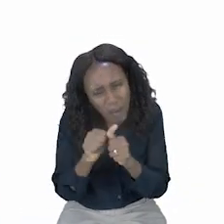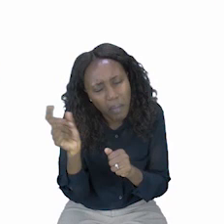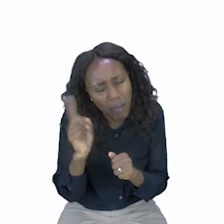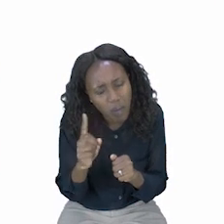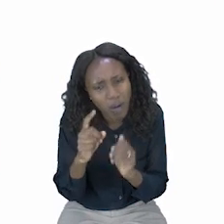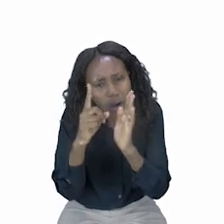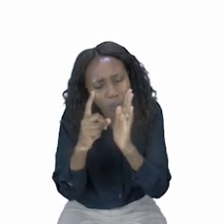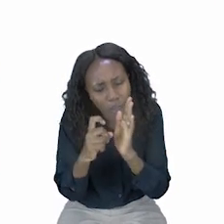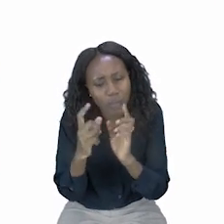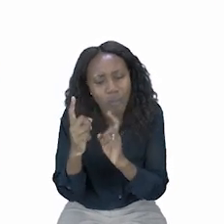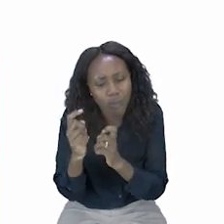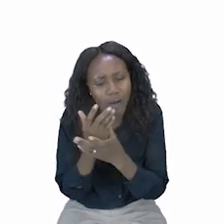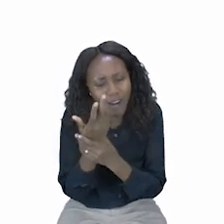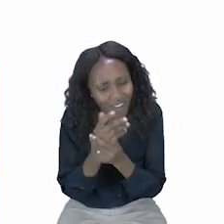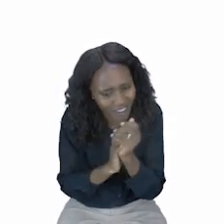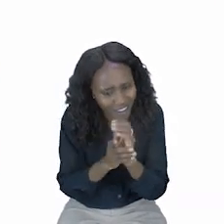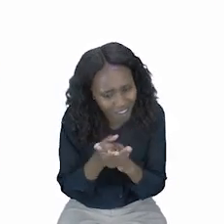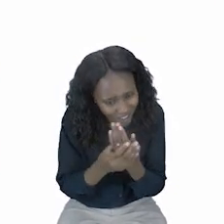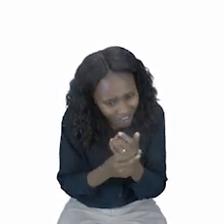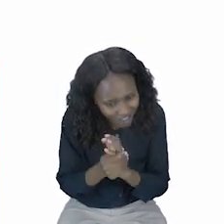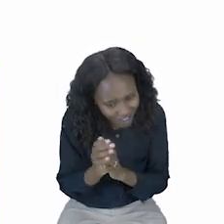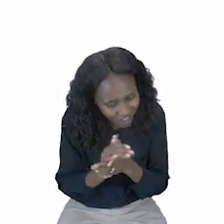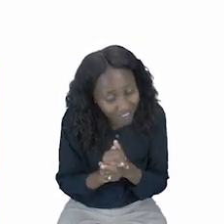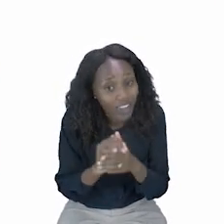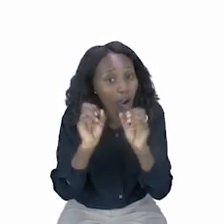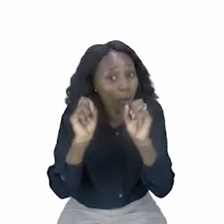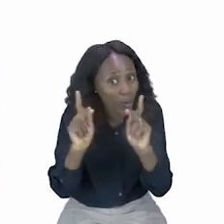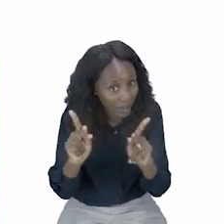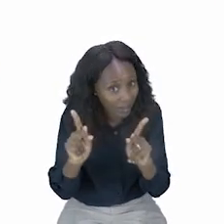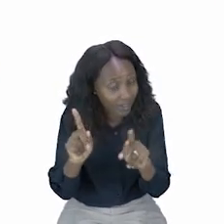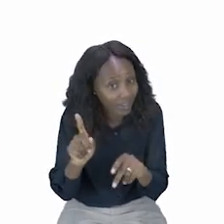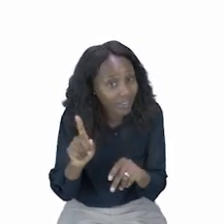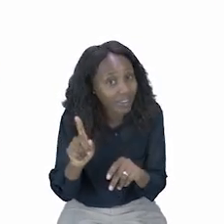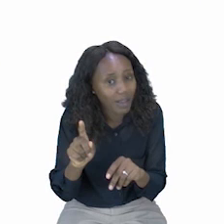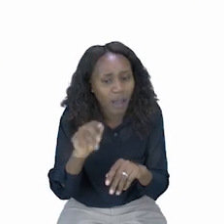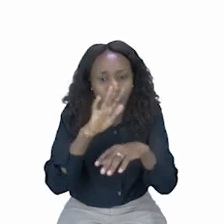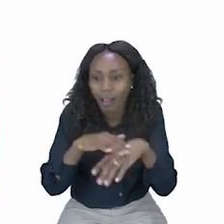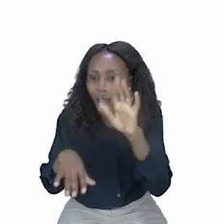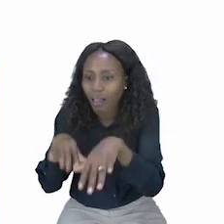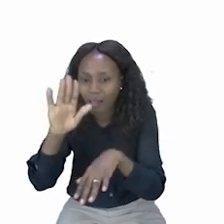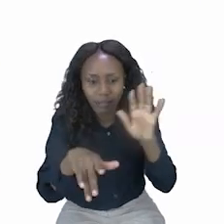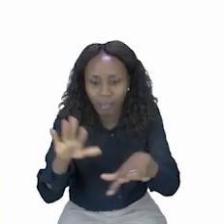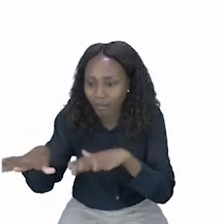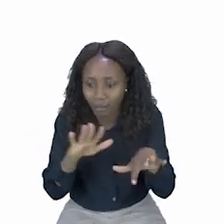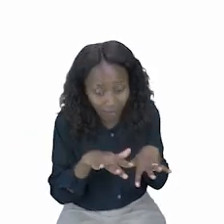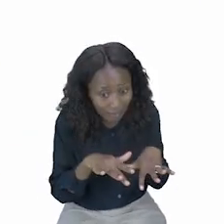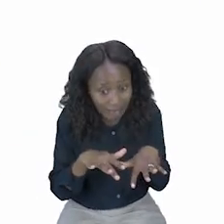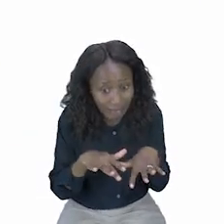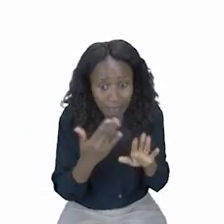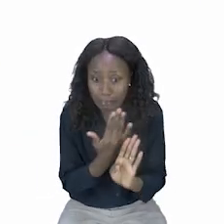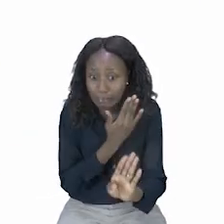your hands after each and every lesson. Because you've been touching so many things, we want to stay safe